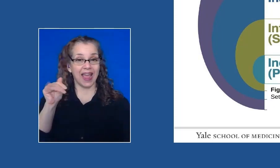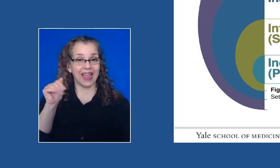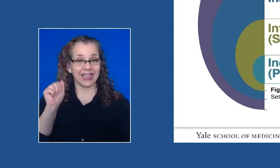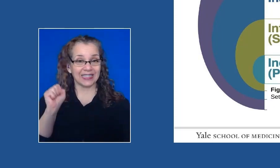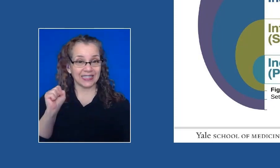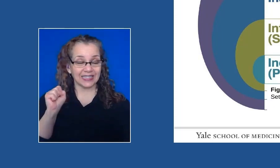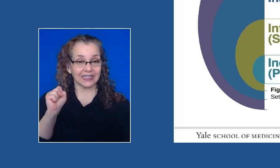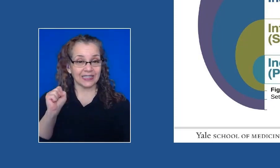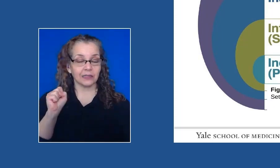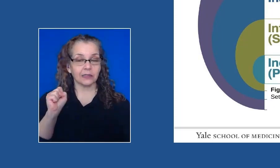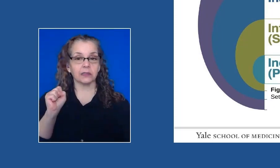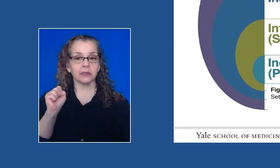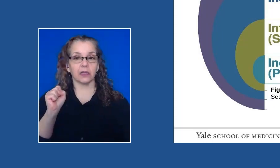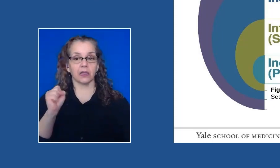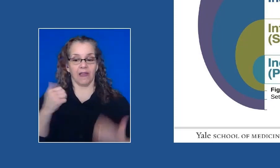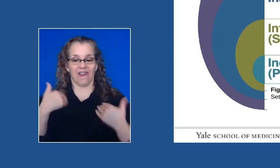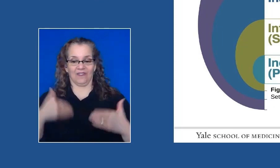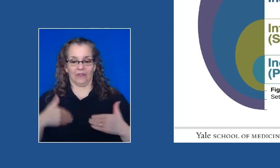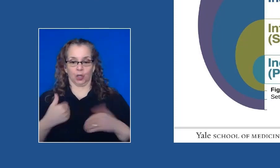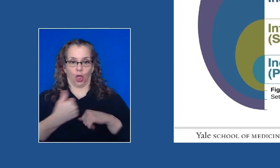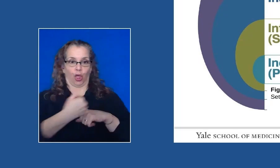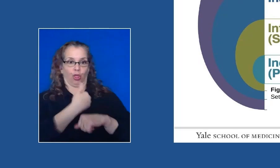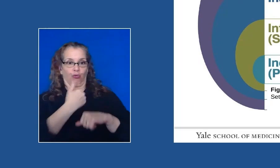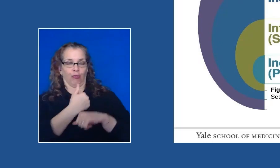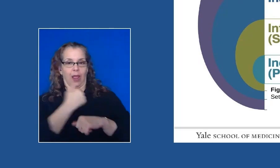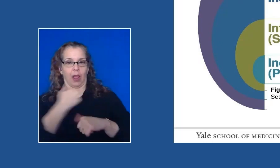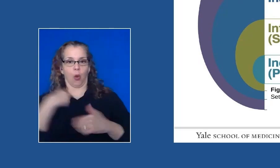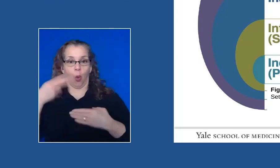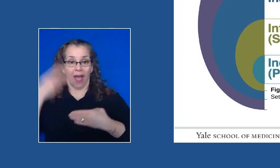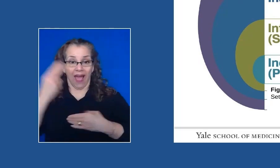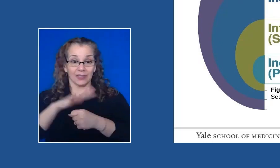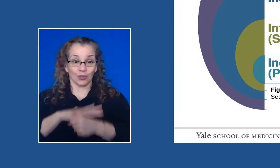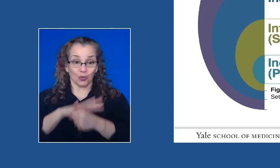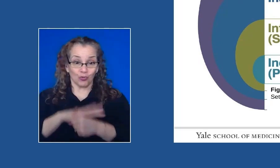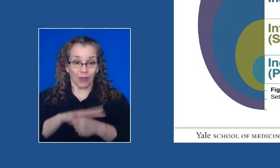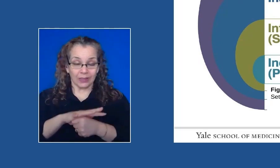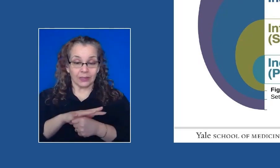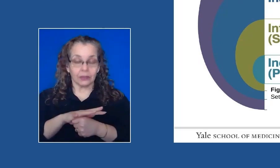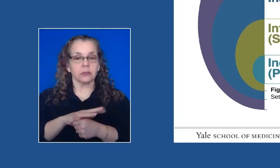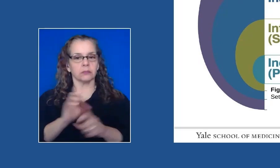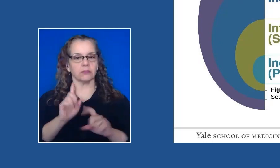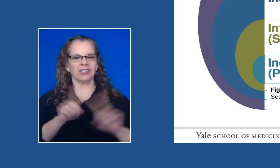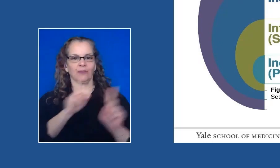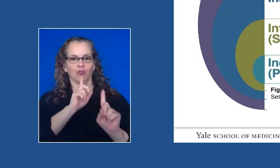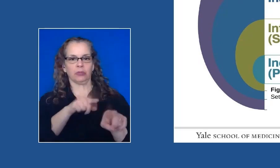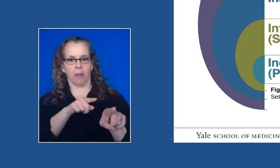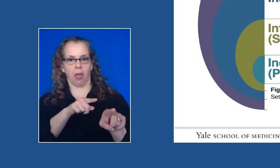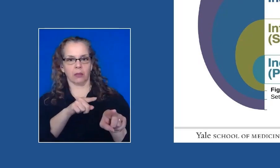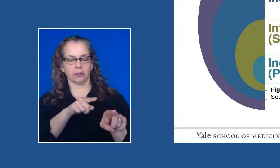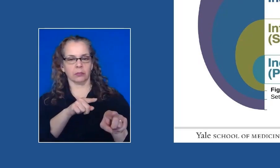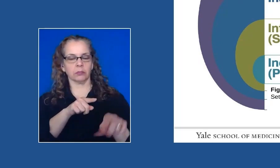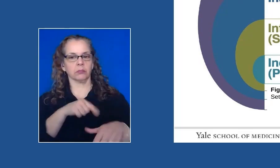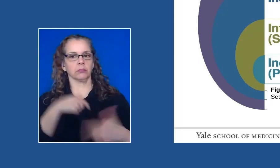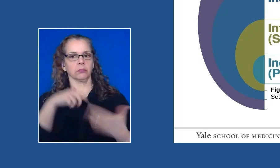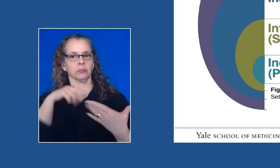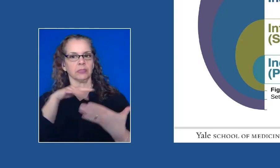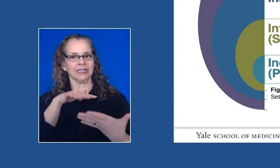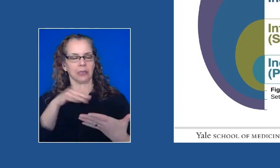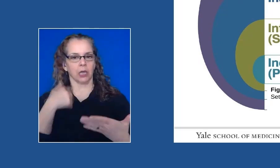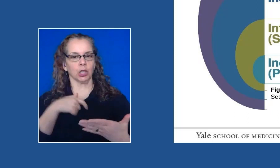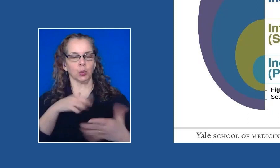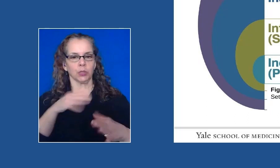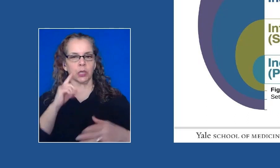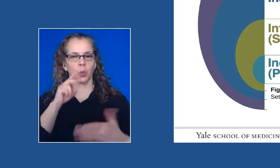being physically threatened or in a high stress environment. There have been some studies done just in the emergency department where we looked at doctors that are